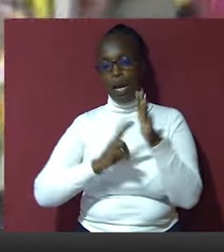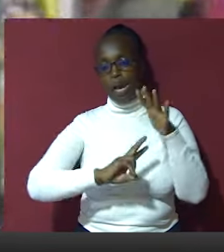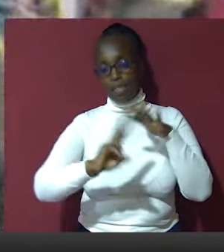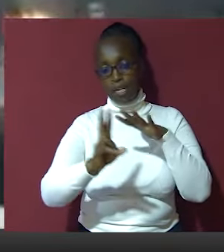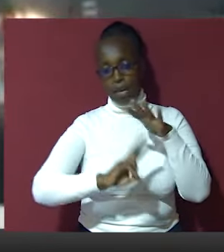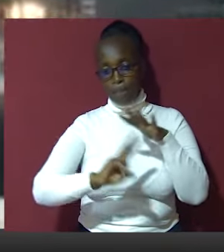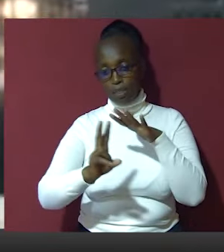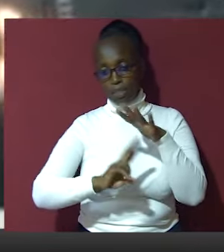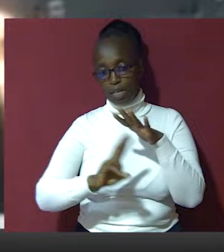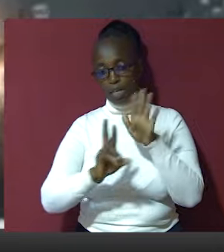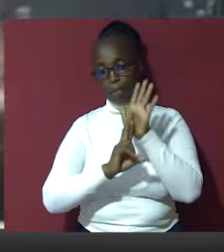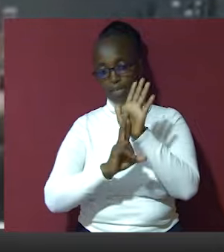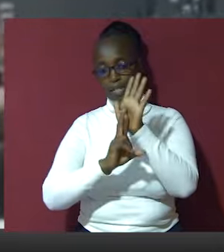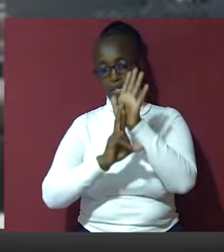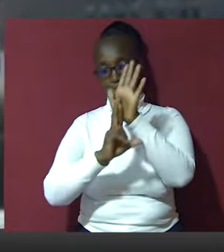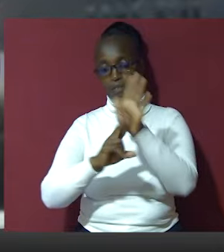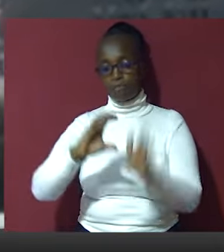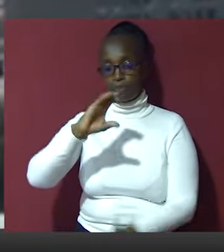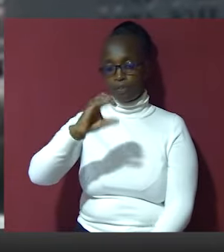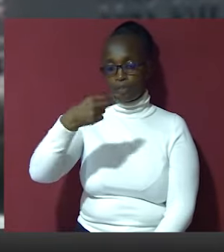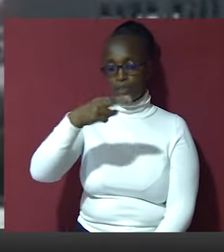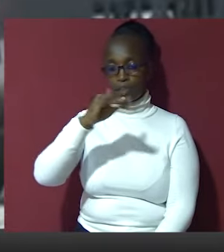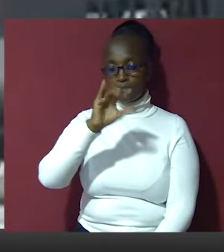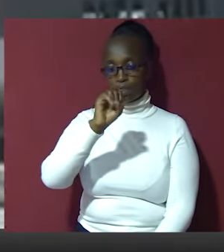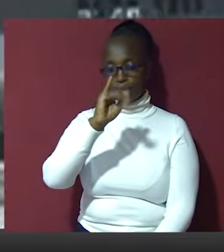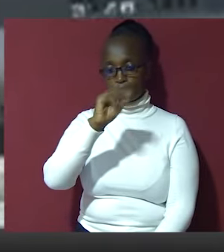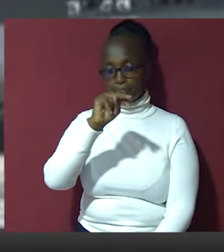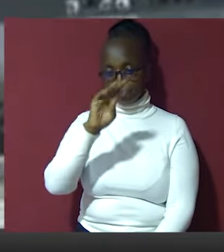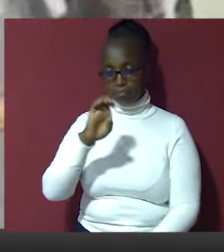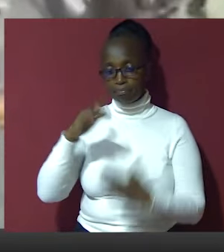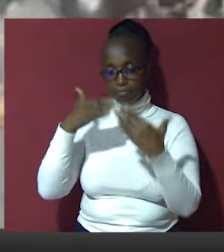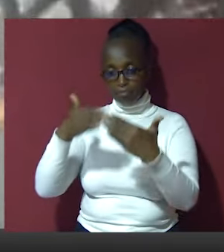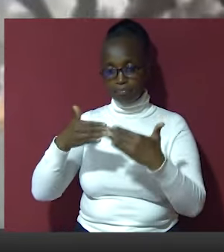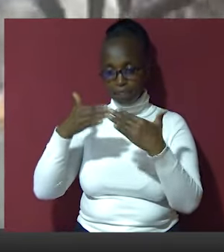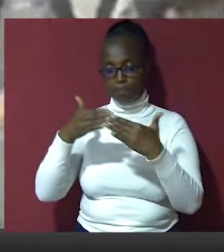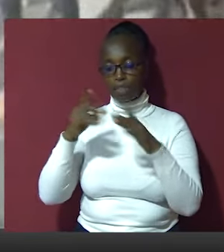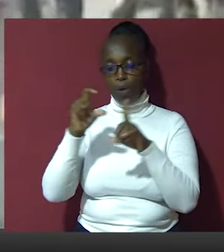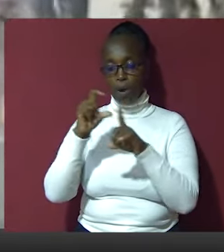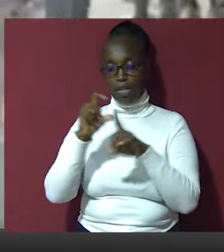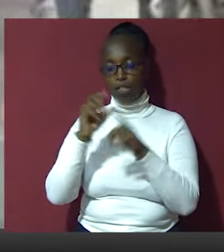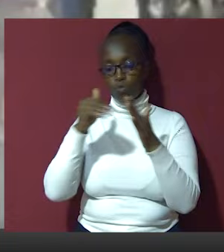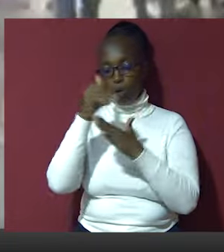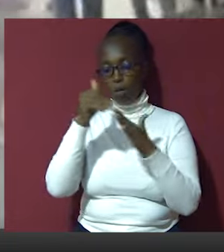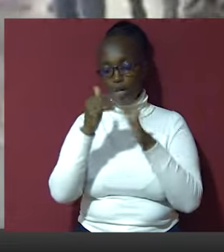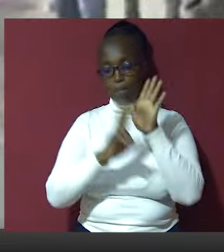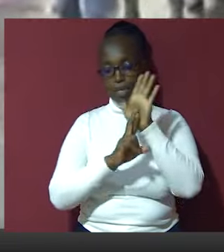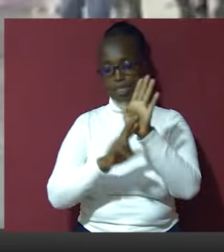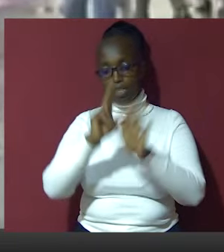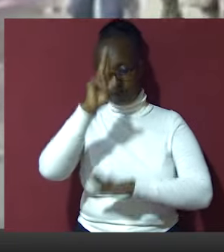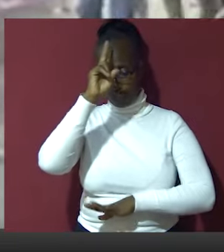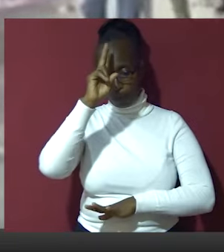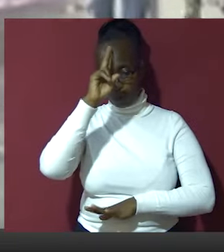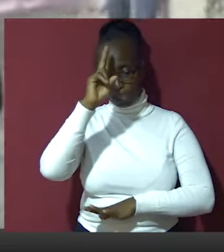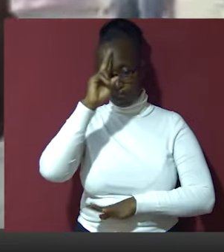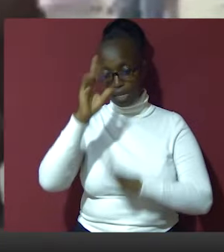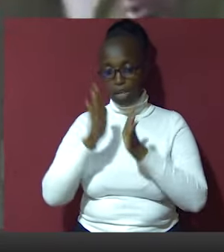Naibu mwenyekiti wa ICJ nchini Christine Alai ametoa wito kwa mamlaka huru ya usimamizi wa polisi na mkurugenzi wa